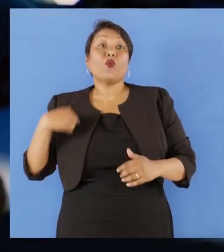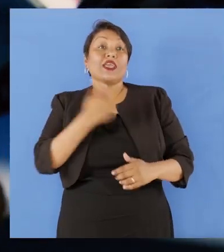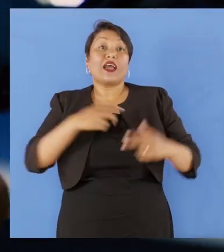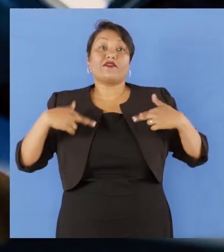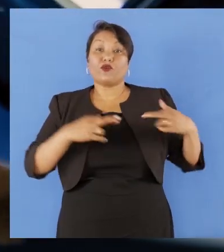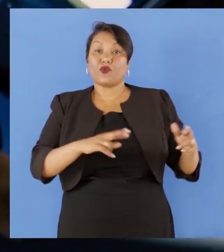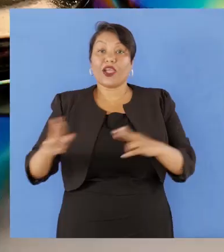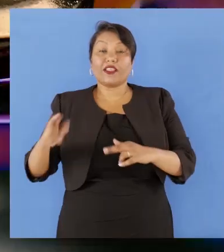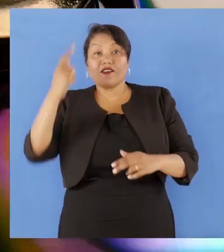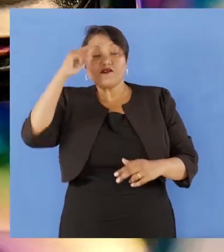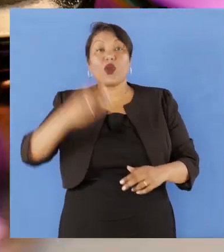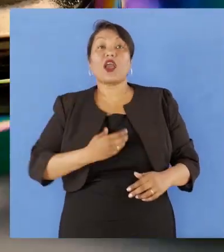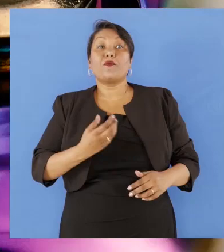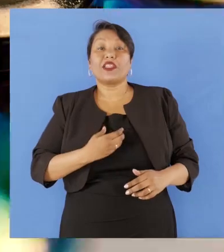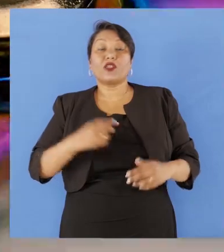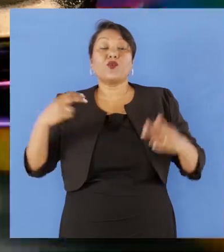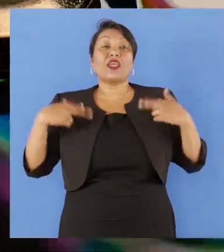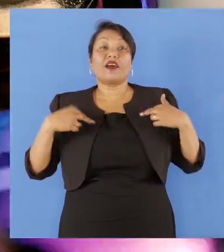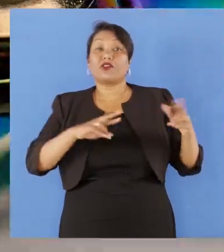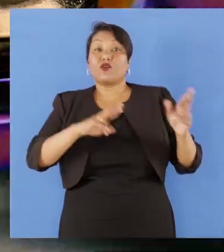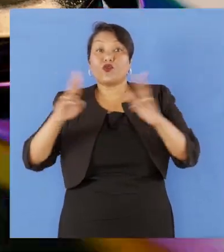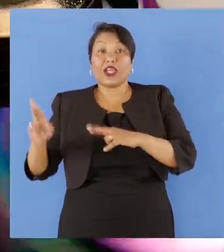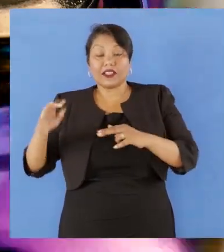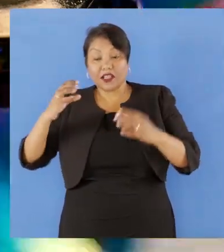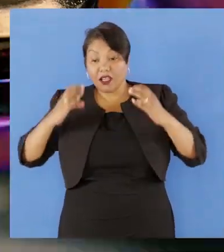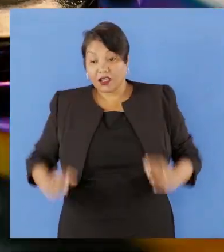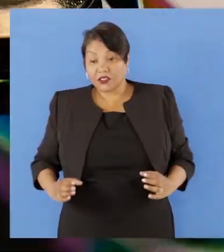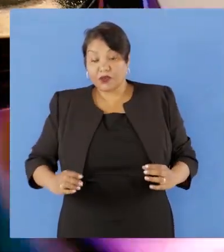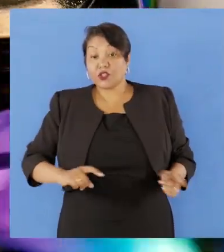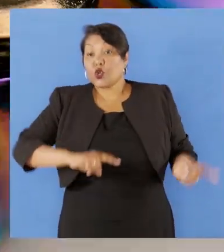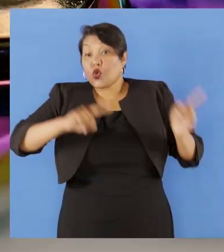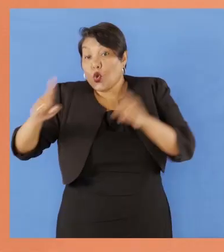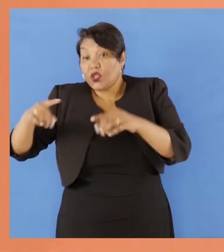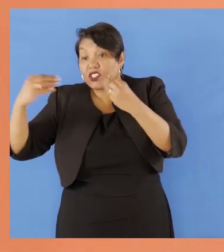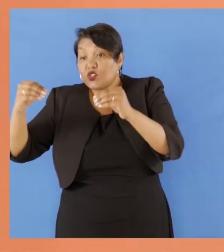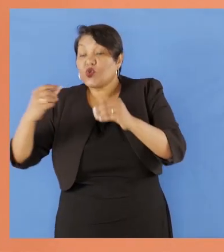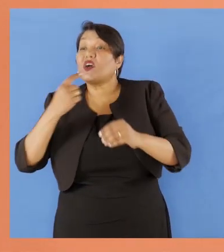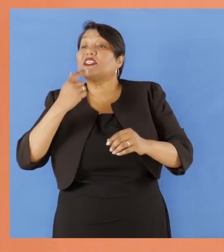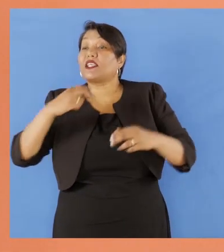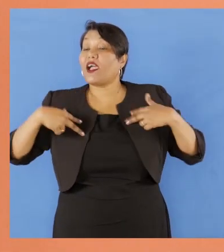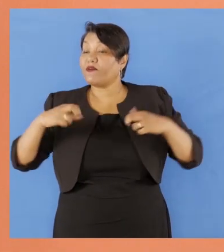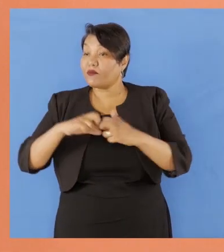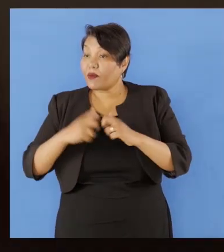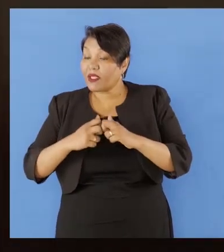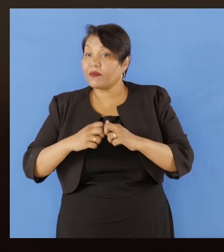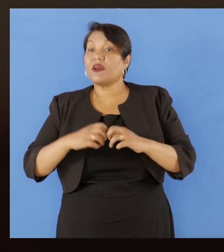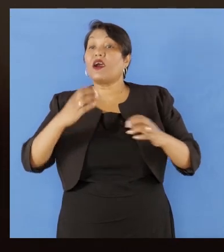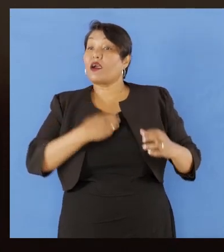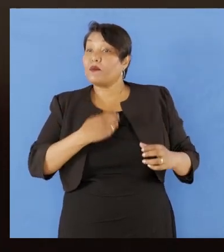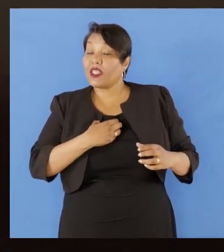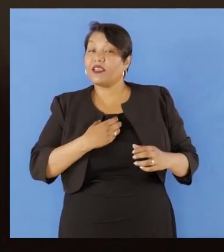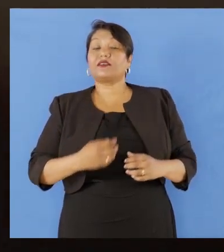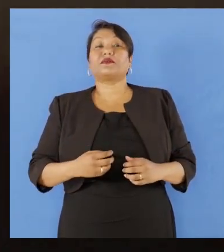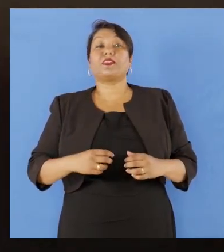for our children, the material that it is used is not safe for them. We also have the right to complain.